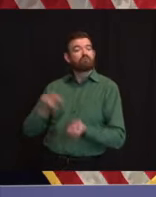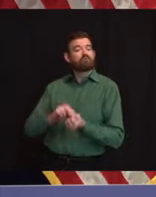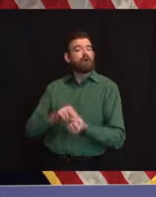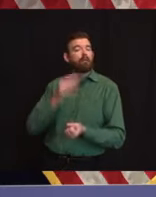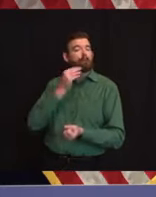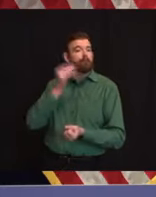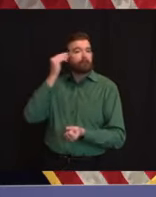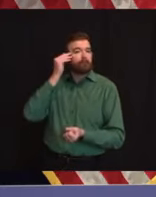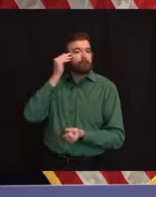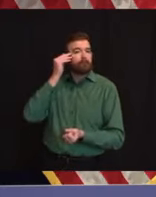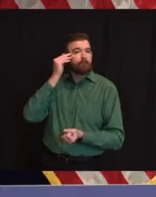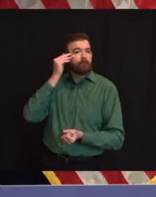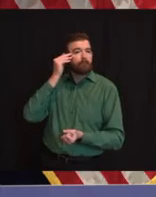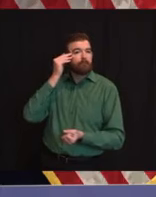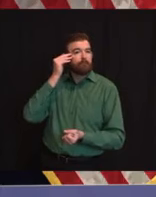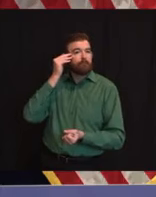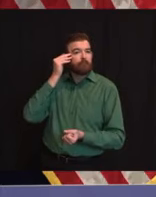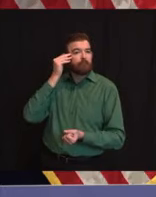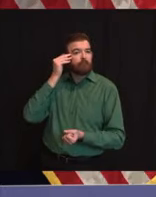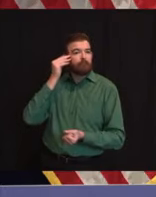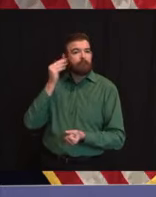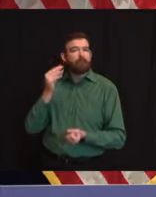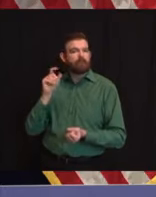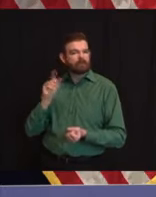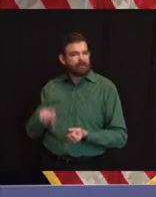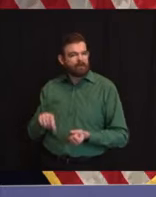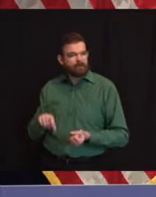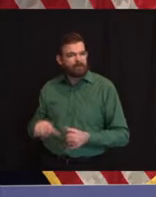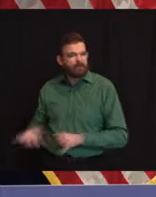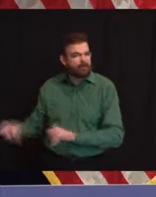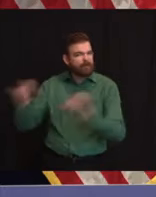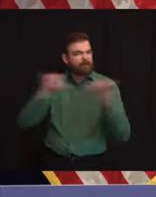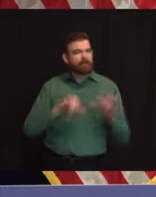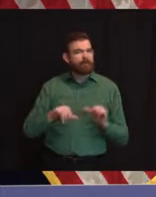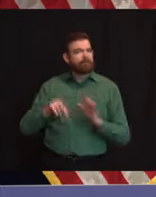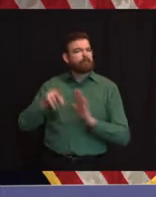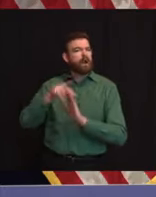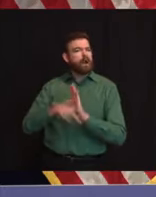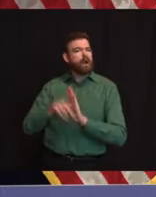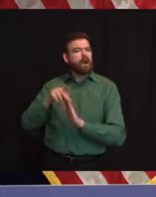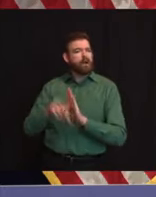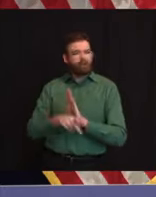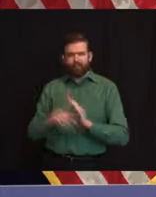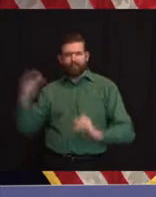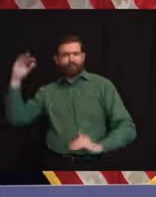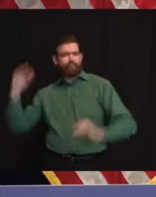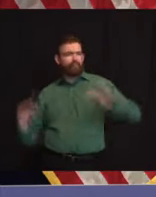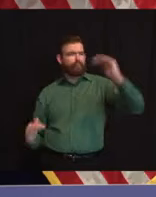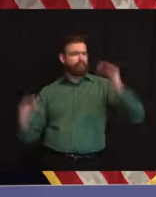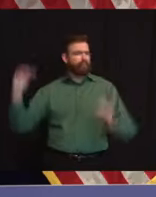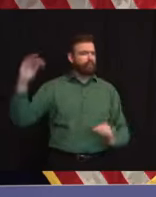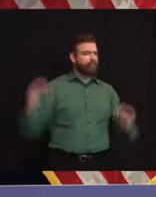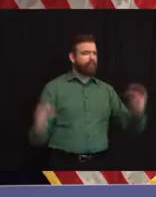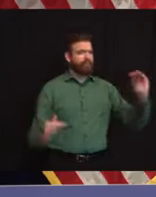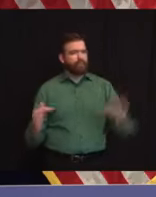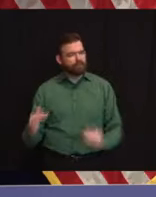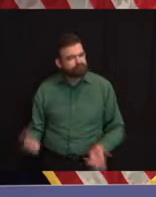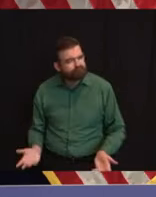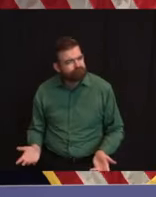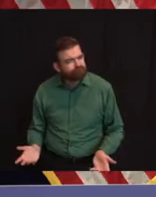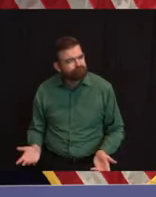unevenness is incredibly disappointing. Does that sentiment include the Paramus Vets Home that's run by the